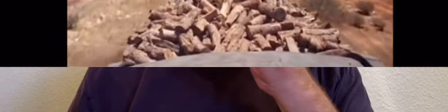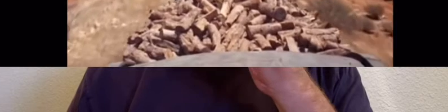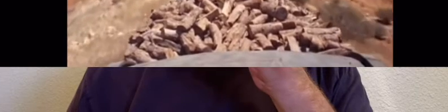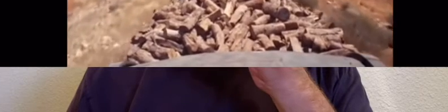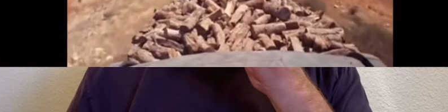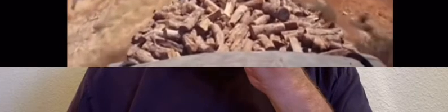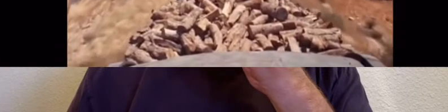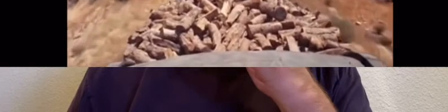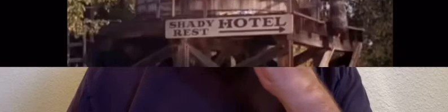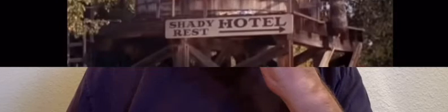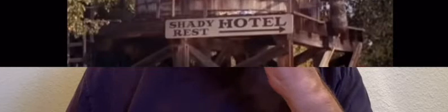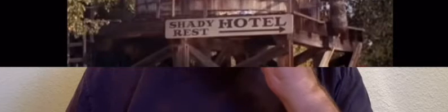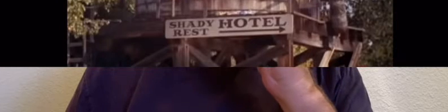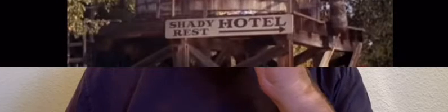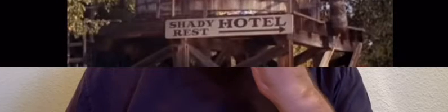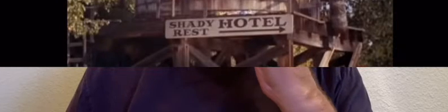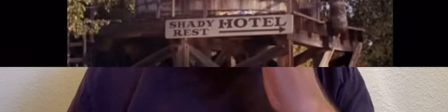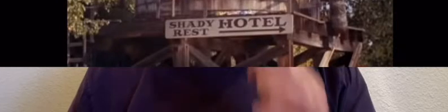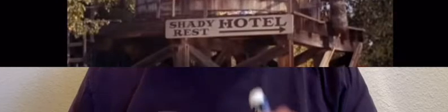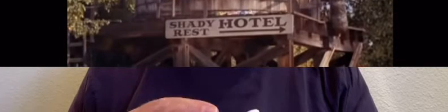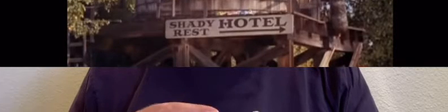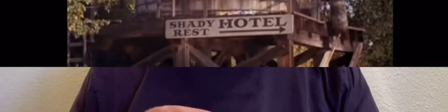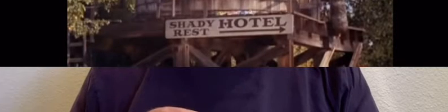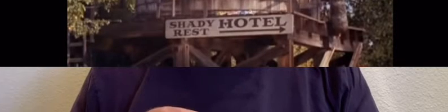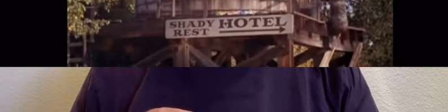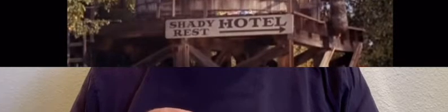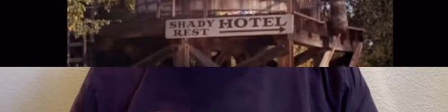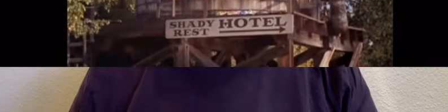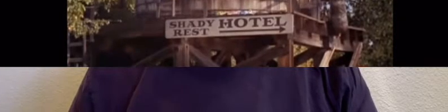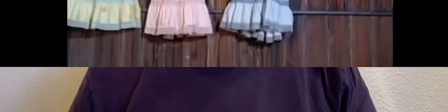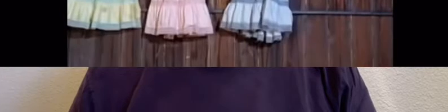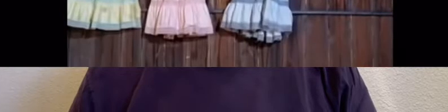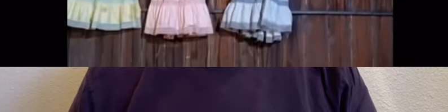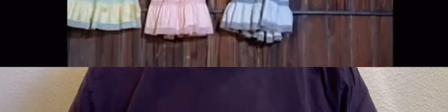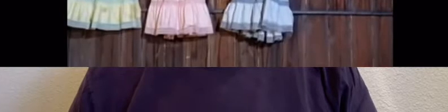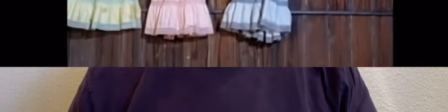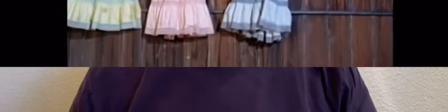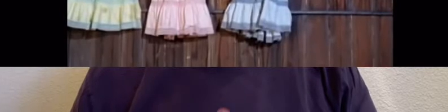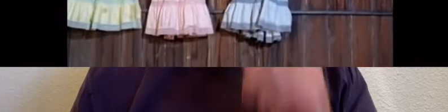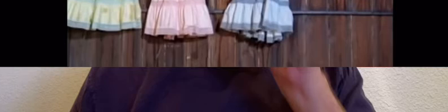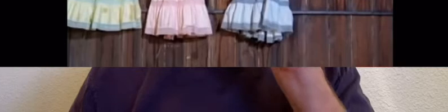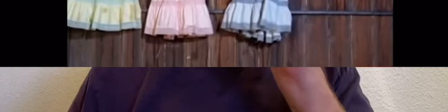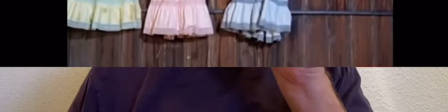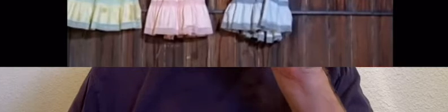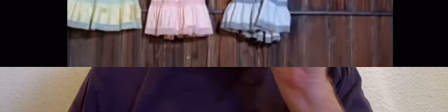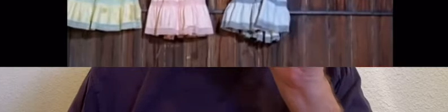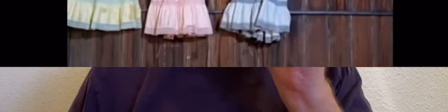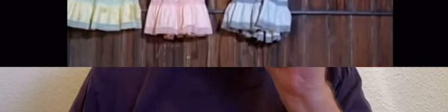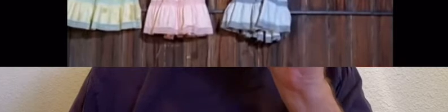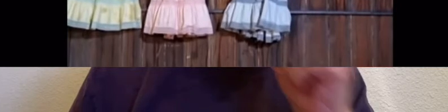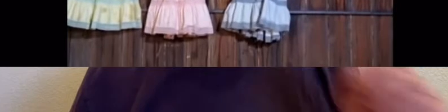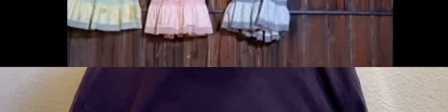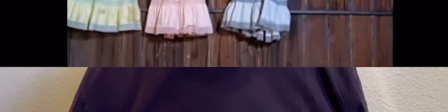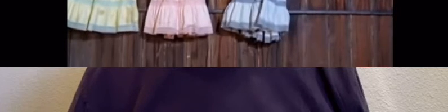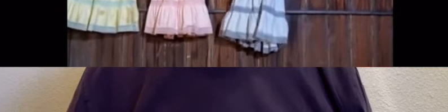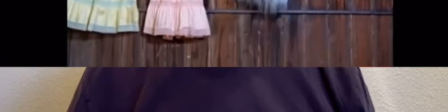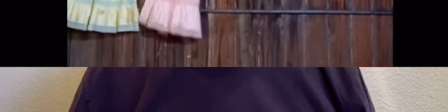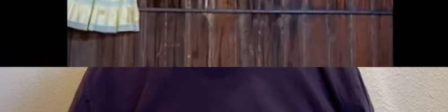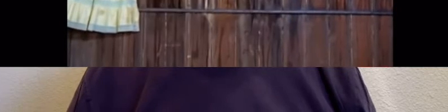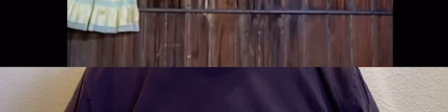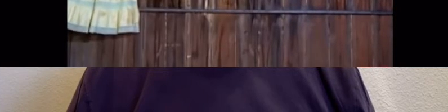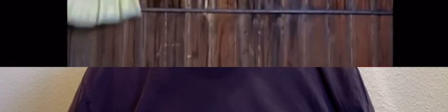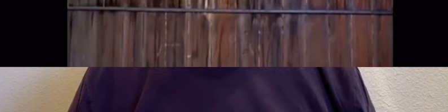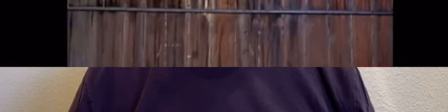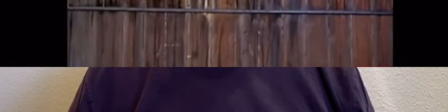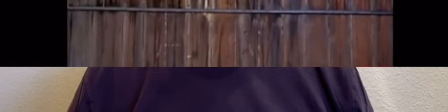Lots of curves, you bet, and even more when you get to the